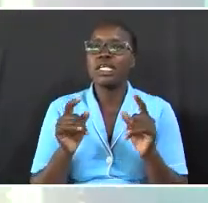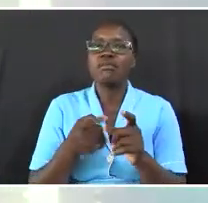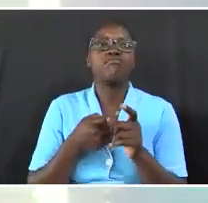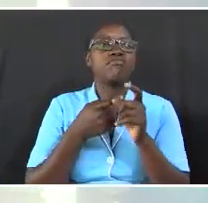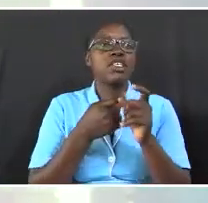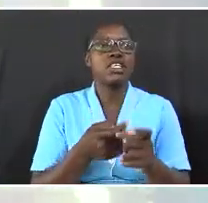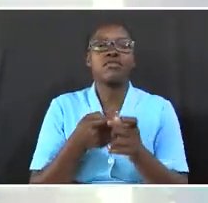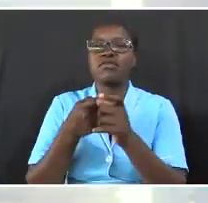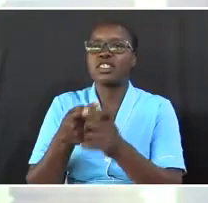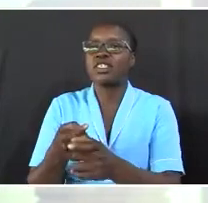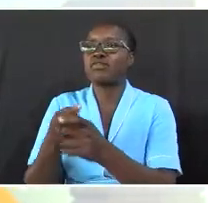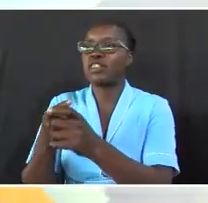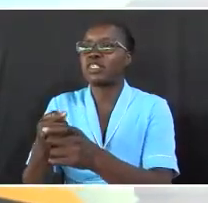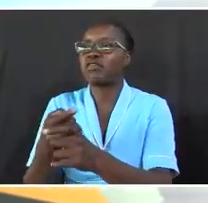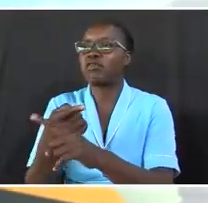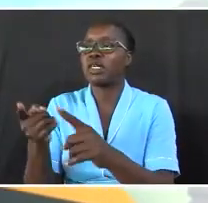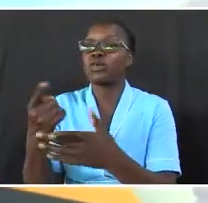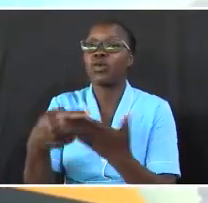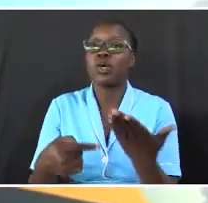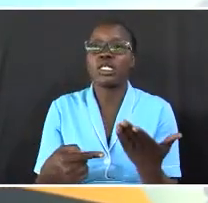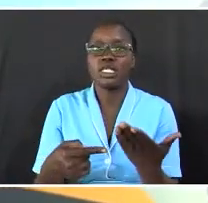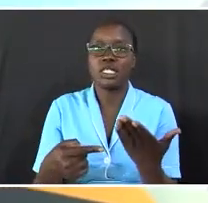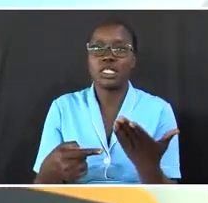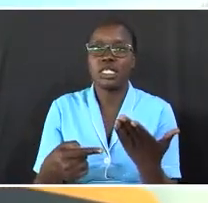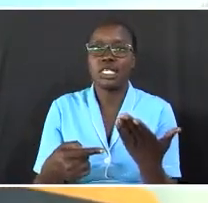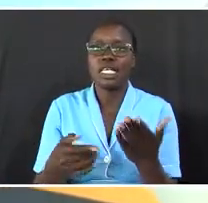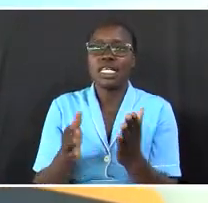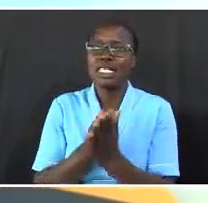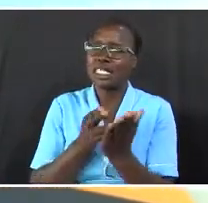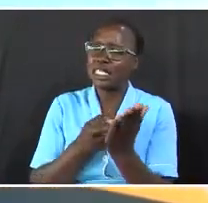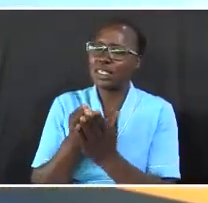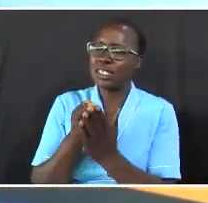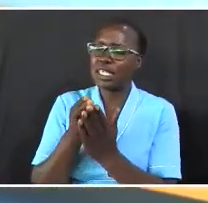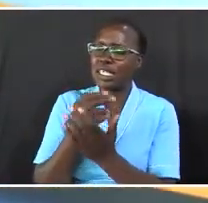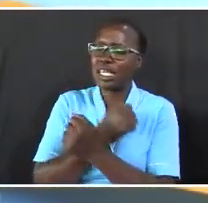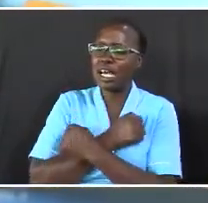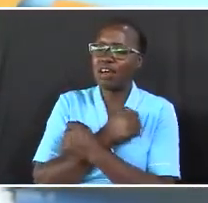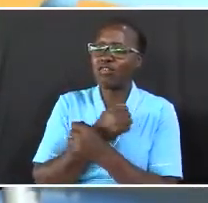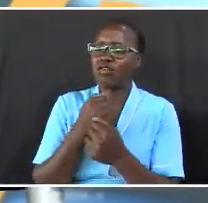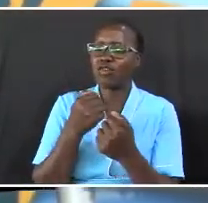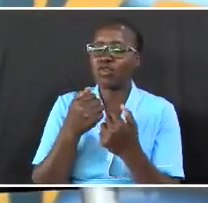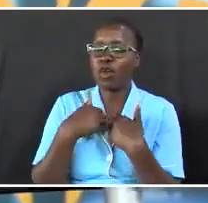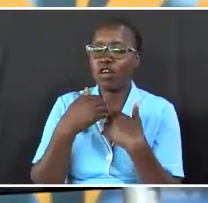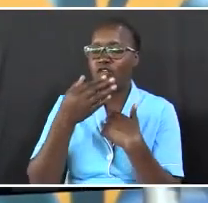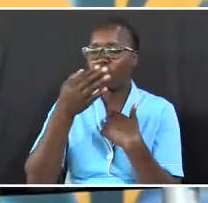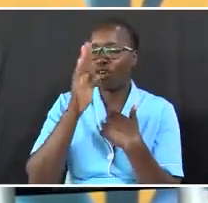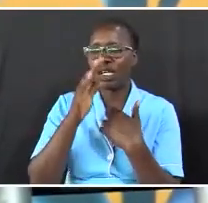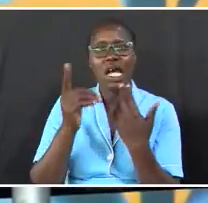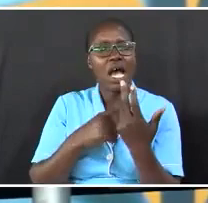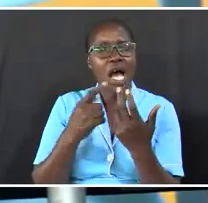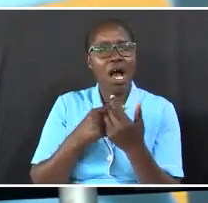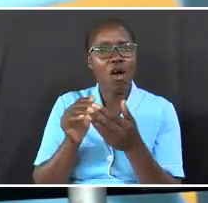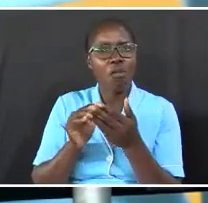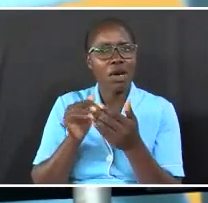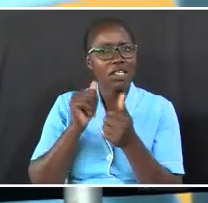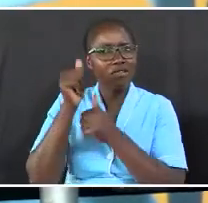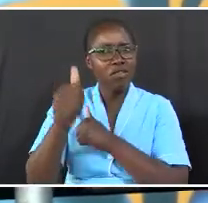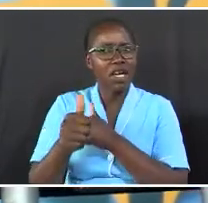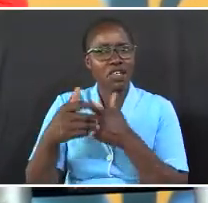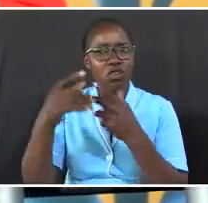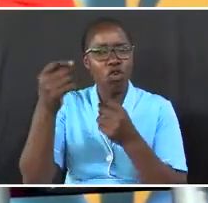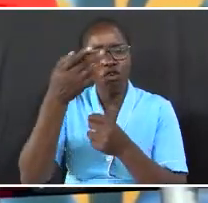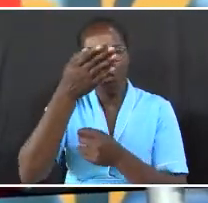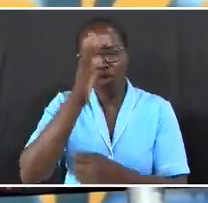gifts. But what is the genuine love that you have got for God? How much far can you go for